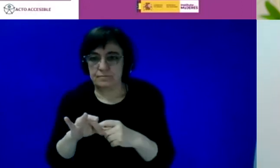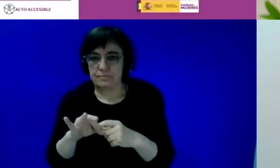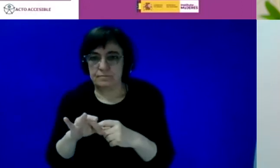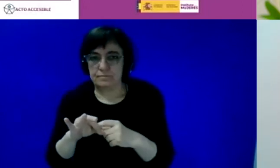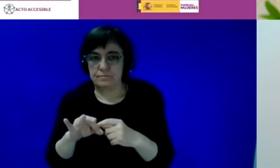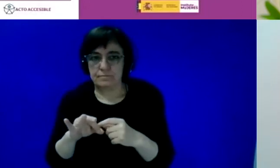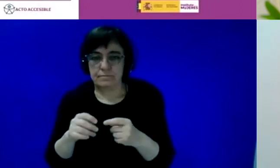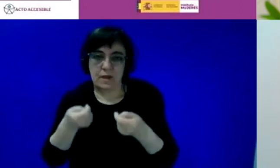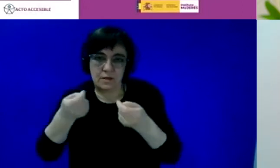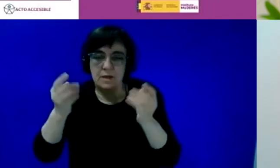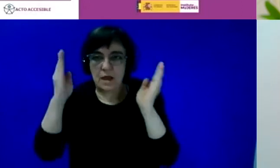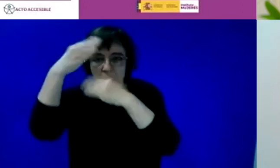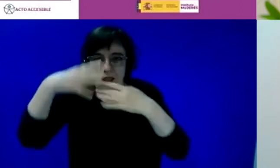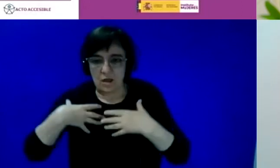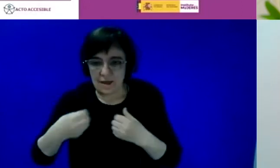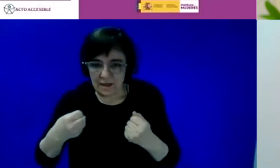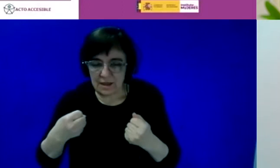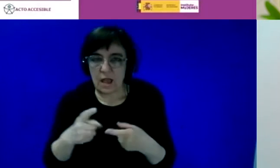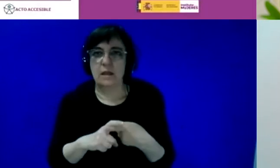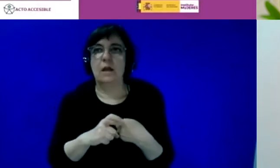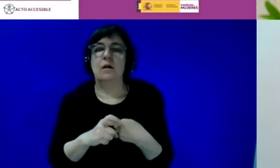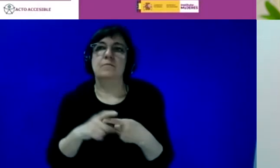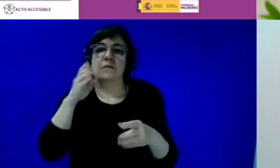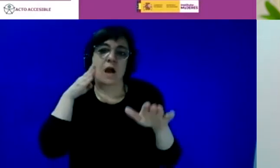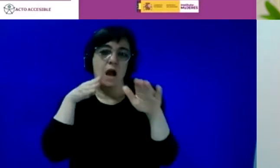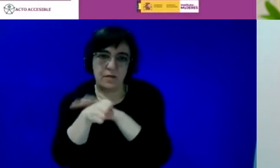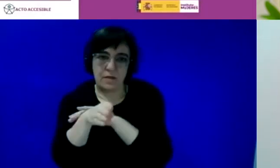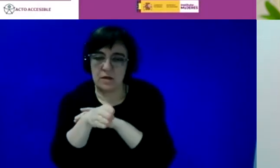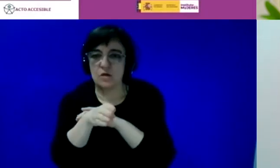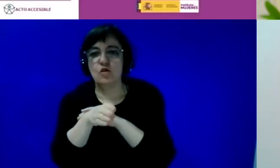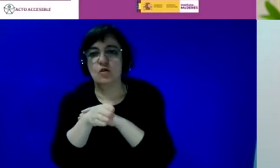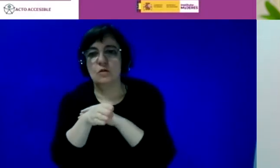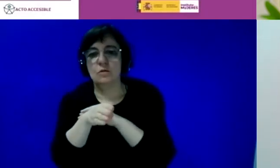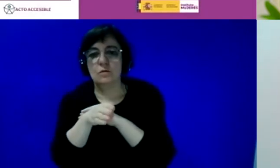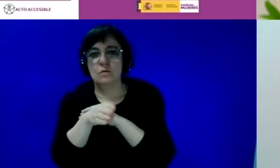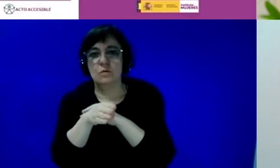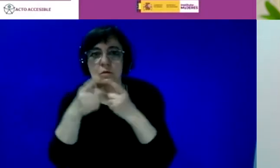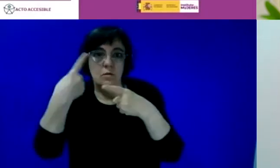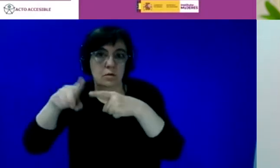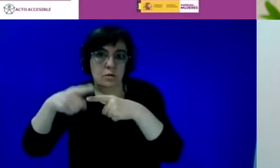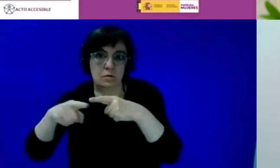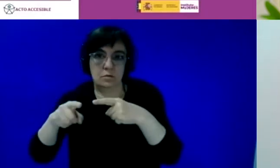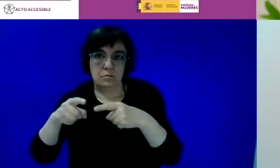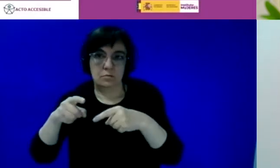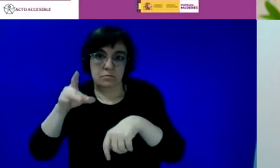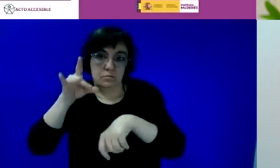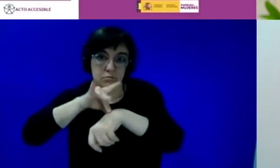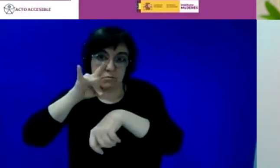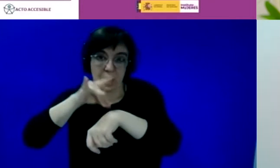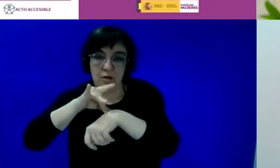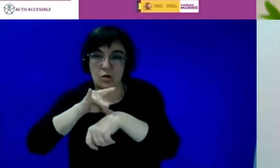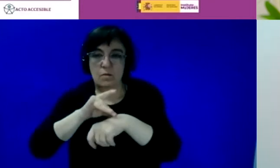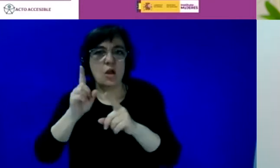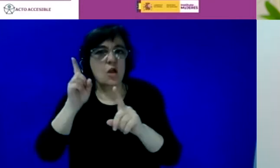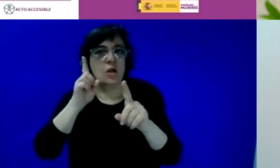equipment, and of course, the parts that are usually the most problematic ones at the border crossings. For example,